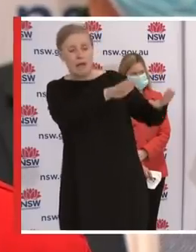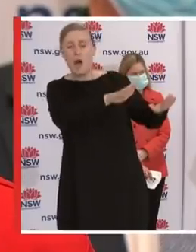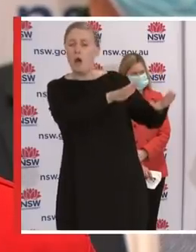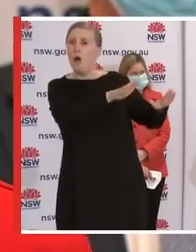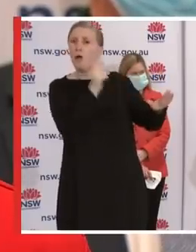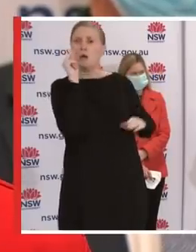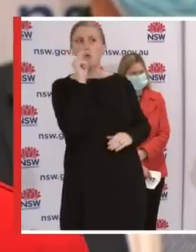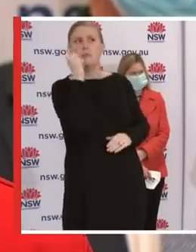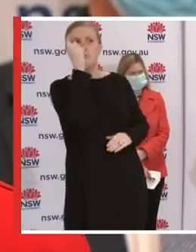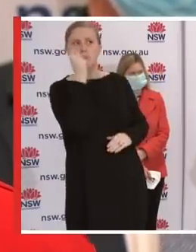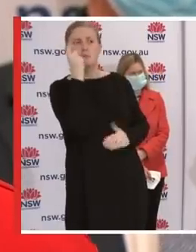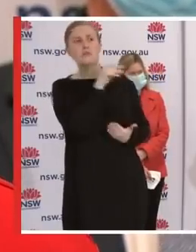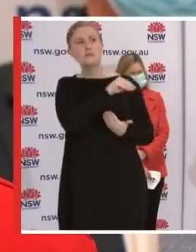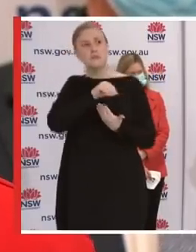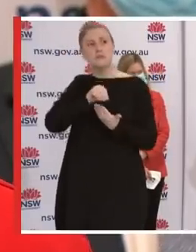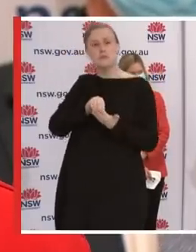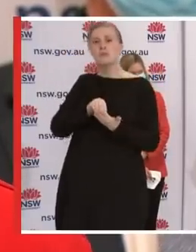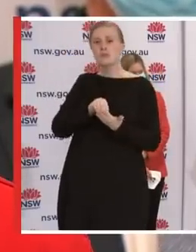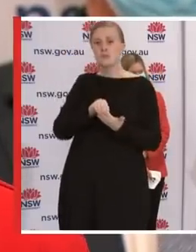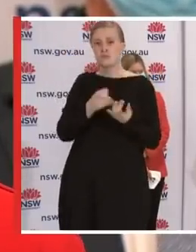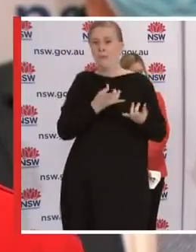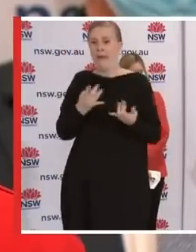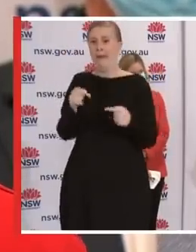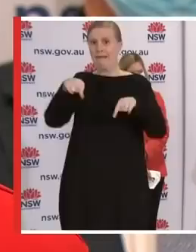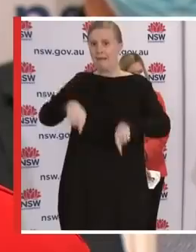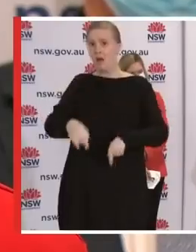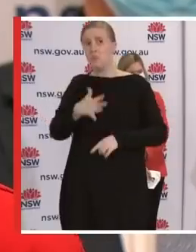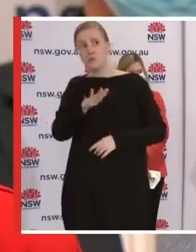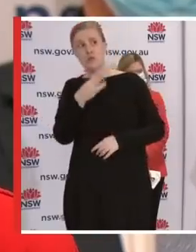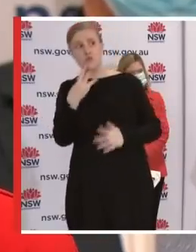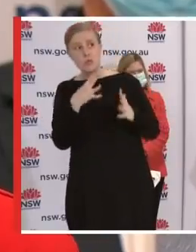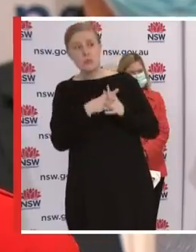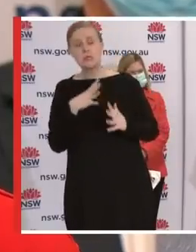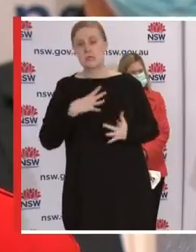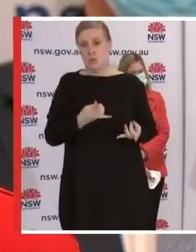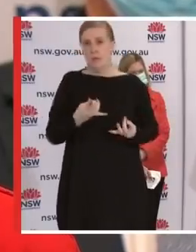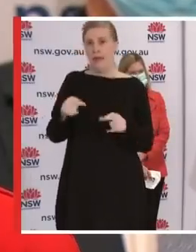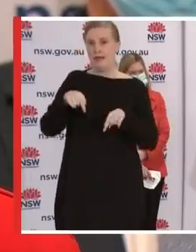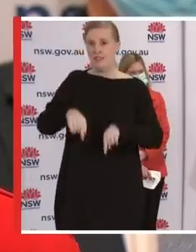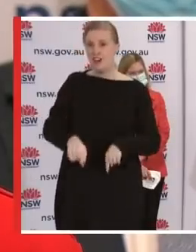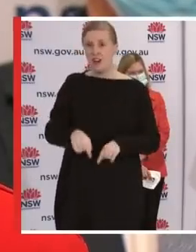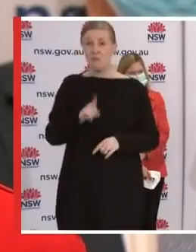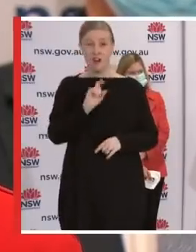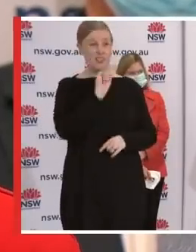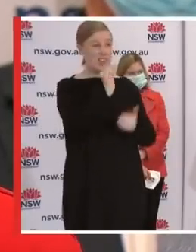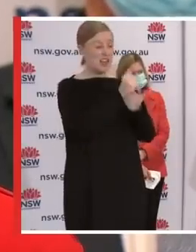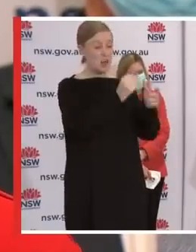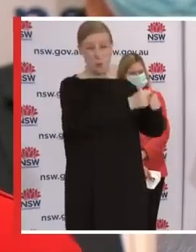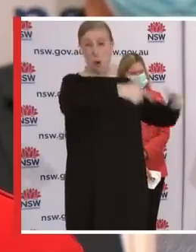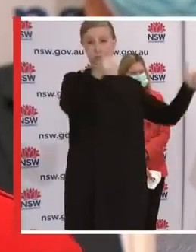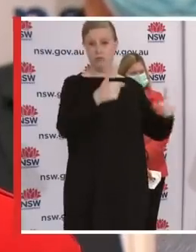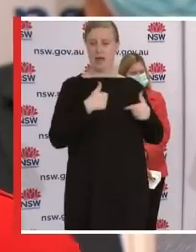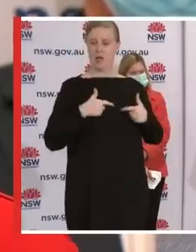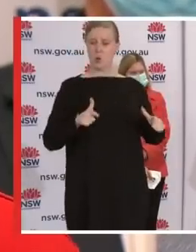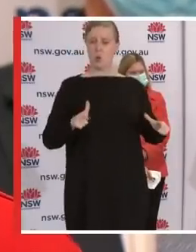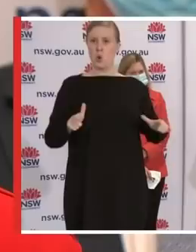thing is that we haven't seen anyone who's had two vaccines, both their vaccines, come to the ICU and